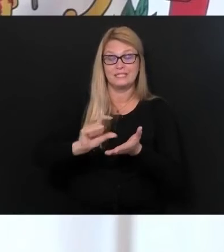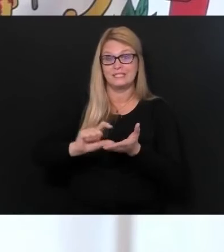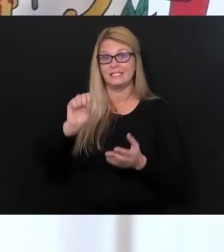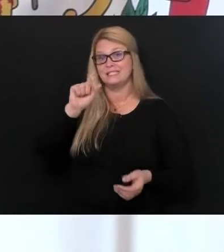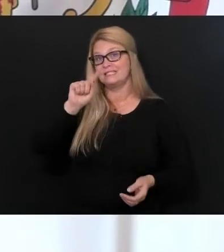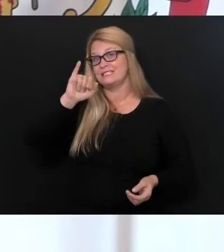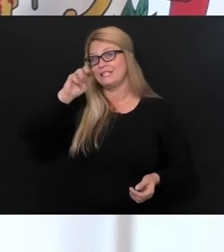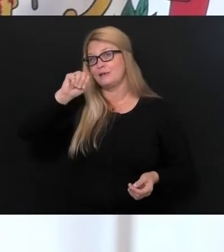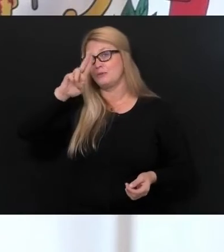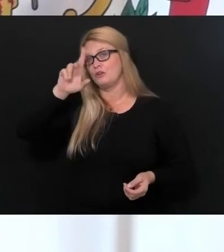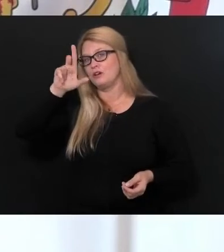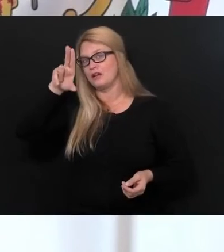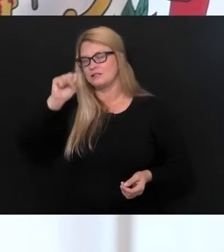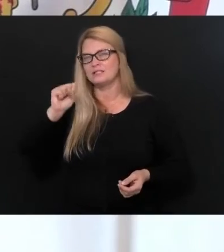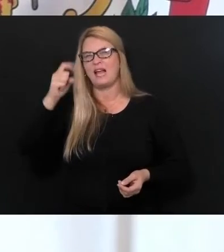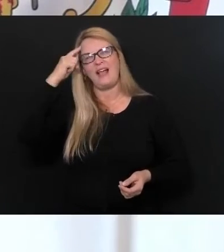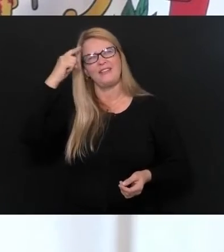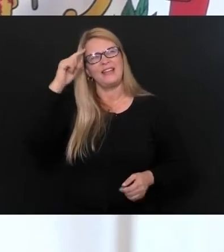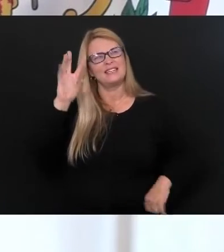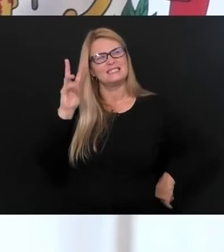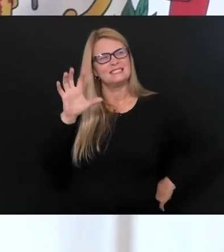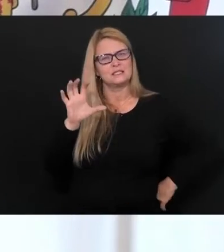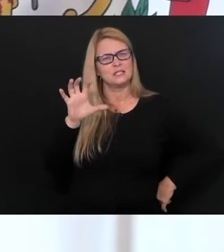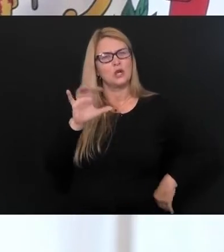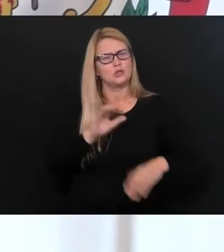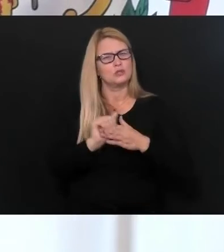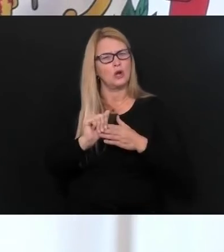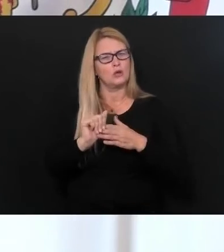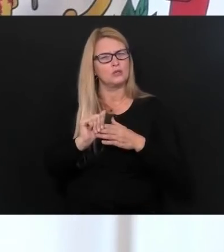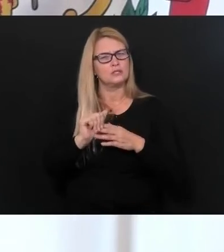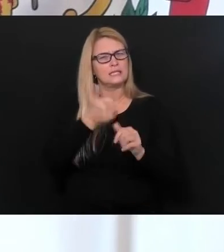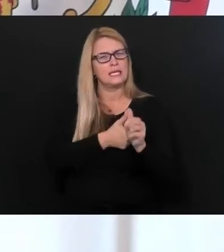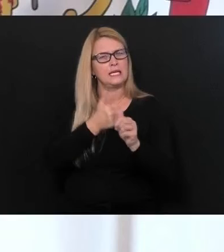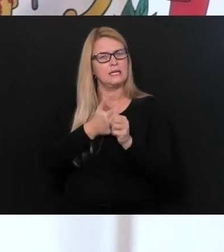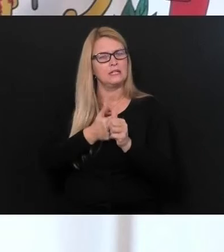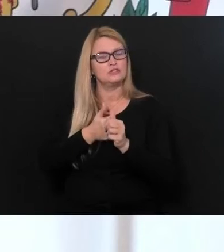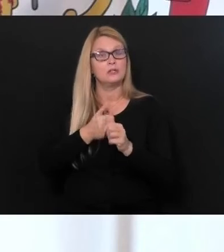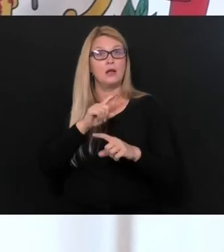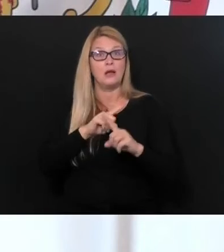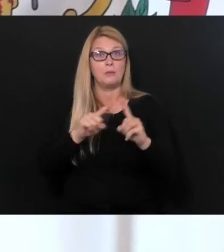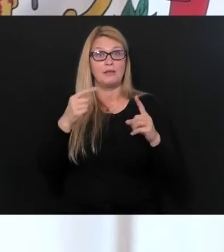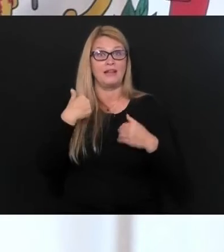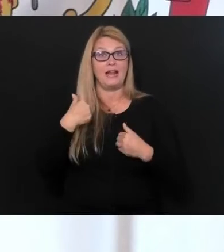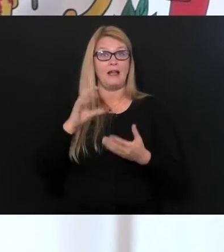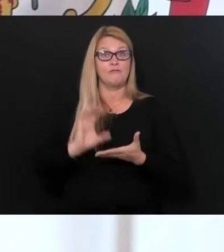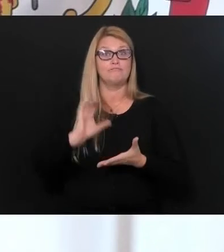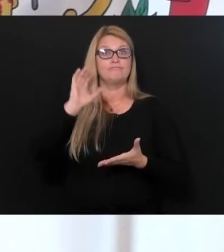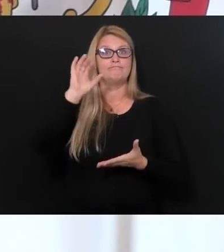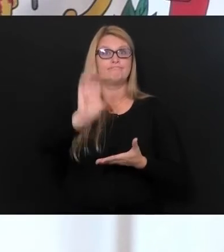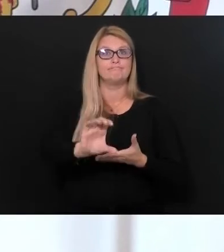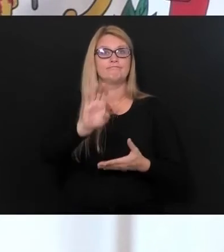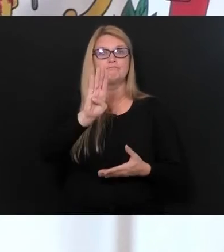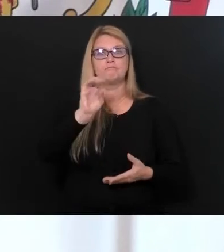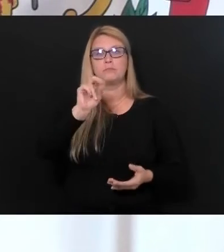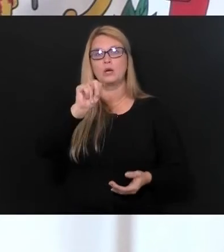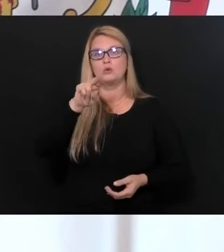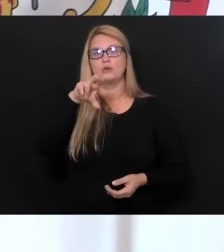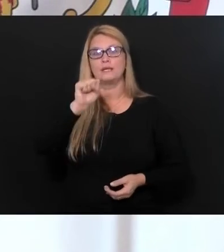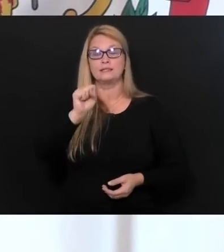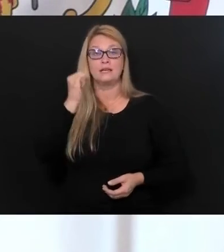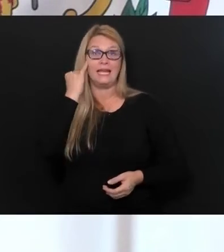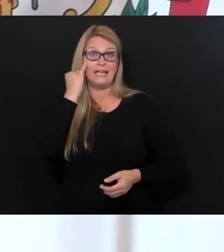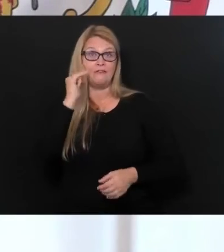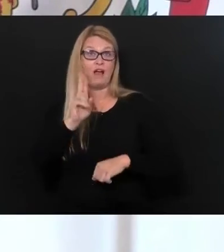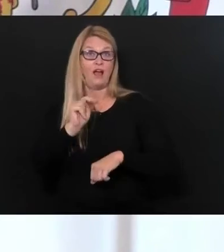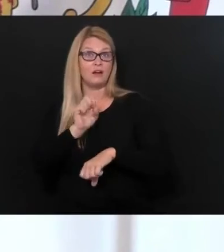stimulus is going to be, I think it's going to be $600, and then there's going to be a bonus of, to the